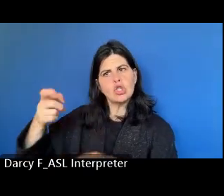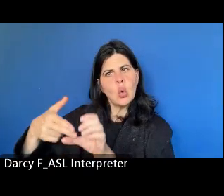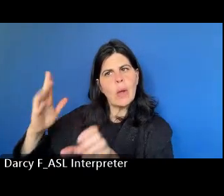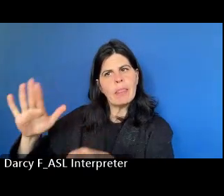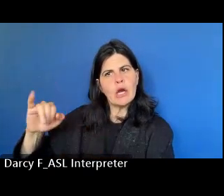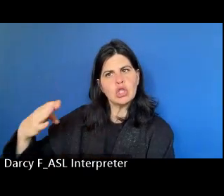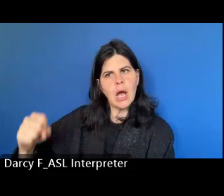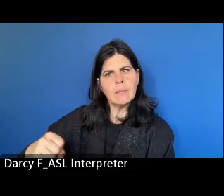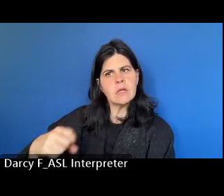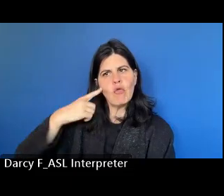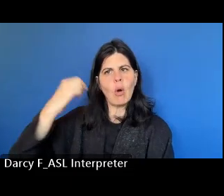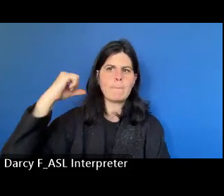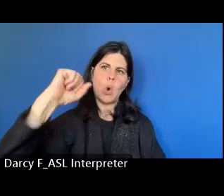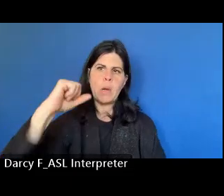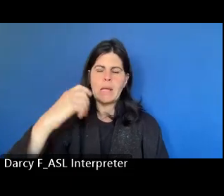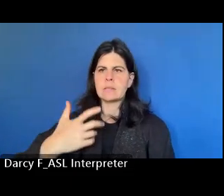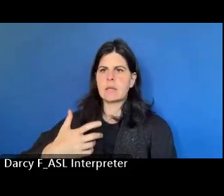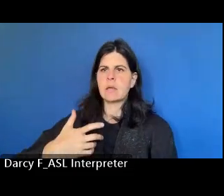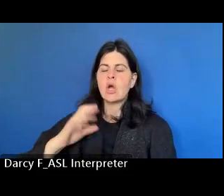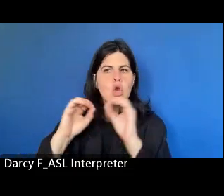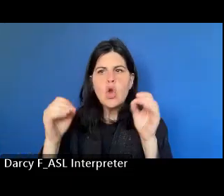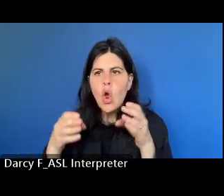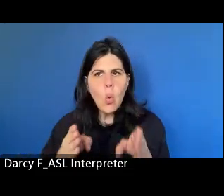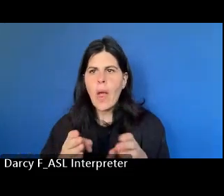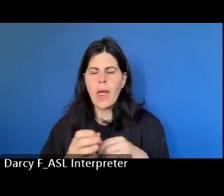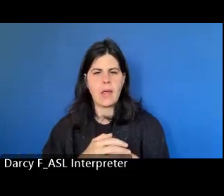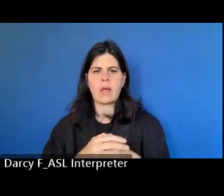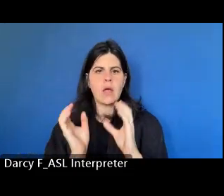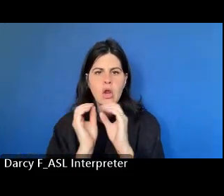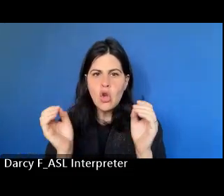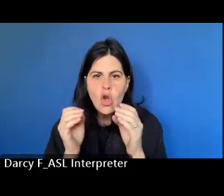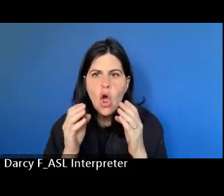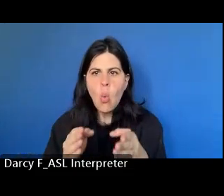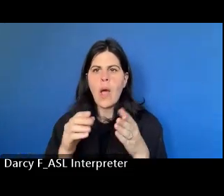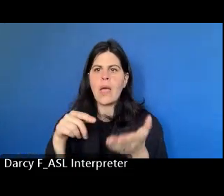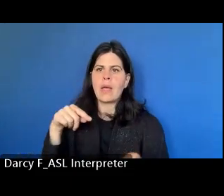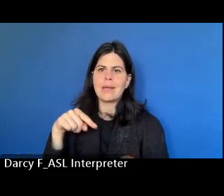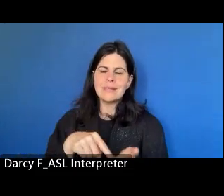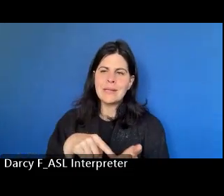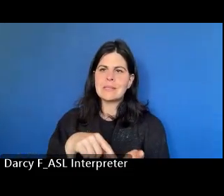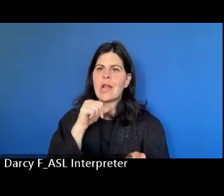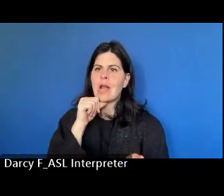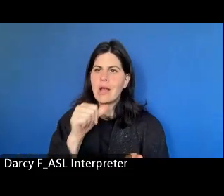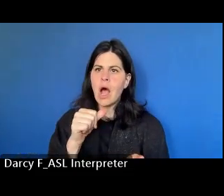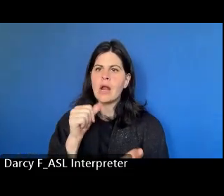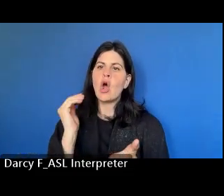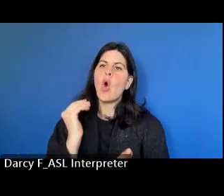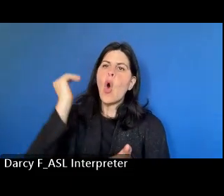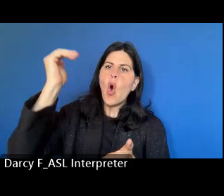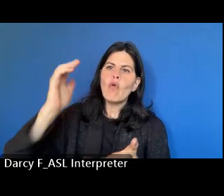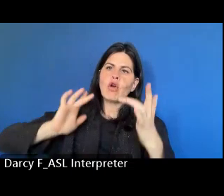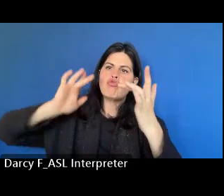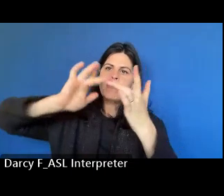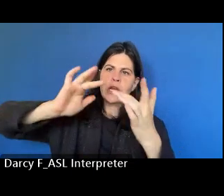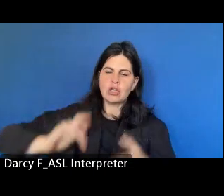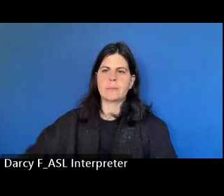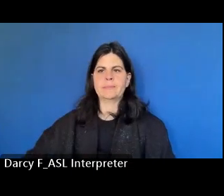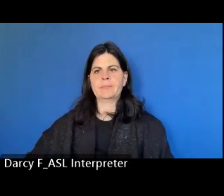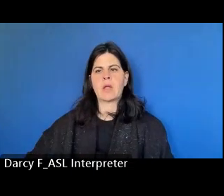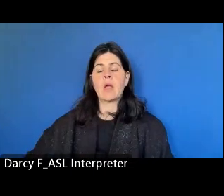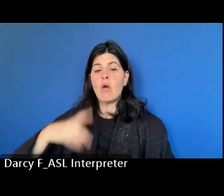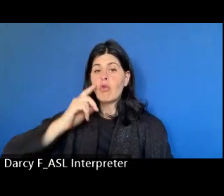in protest. In no way is this not an overreach. And for those who are wondering